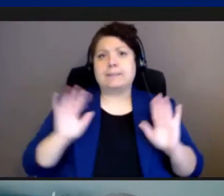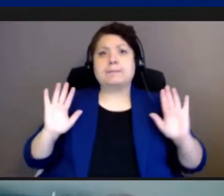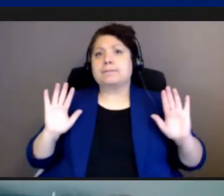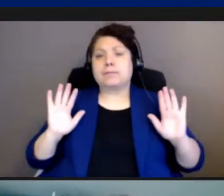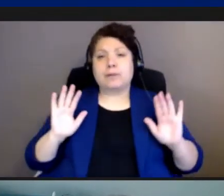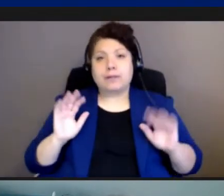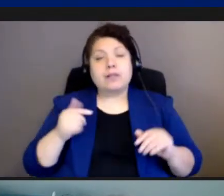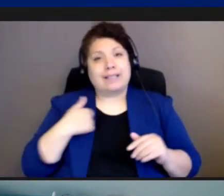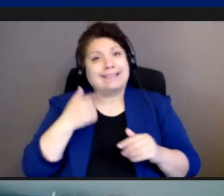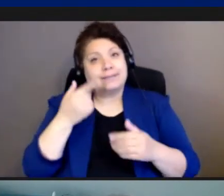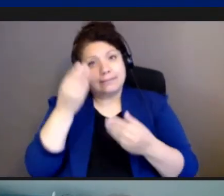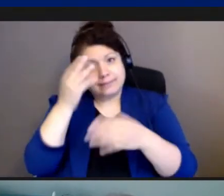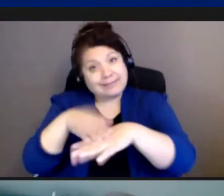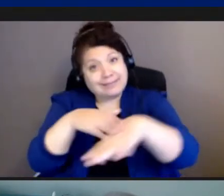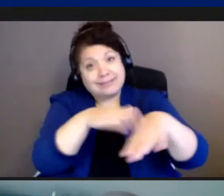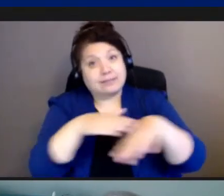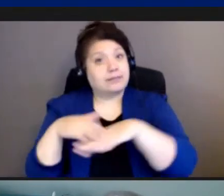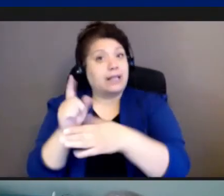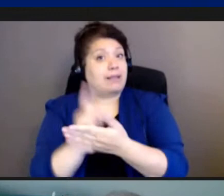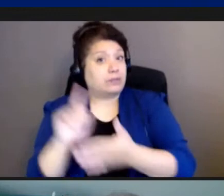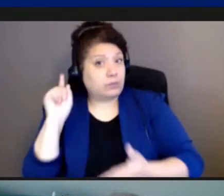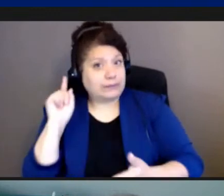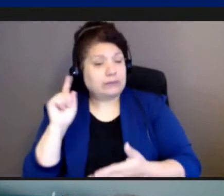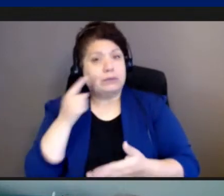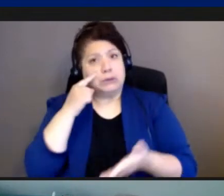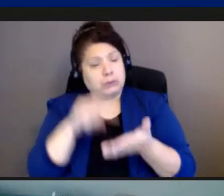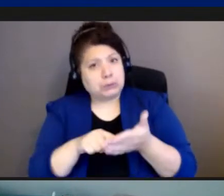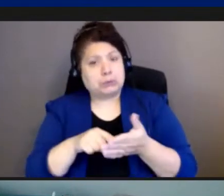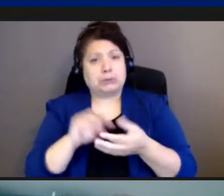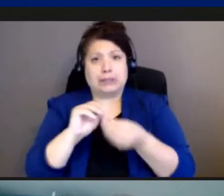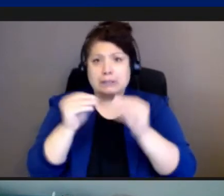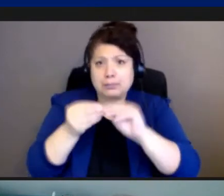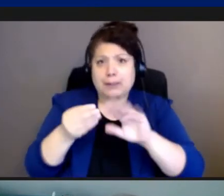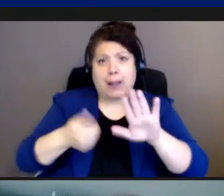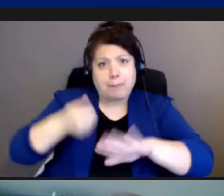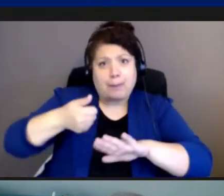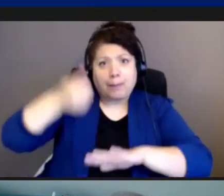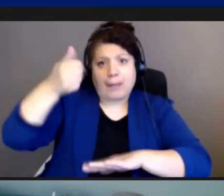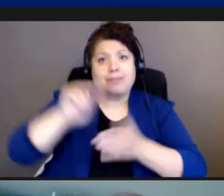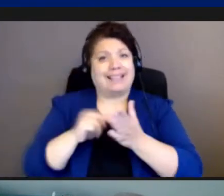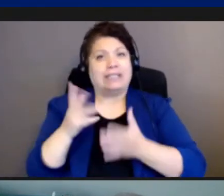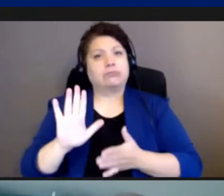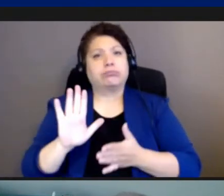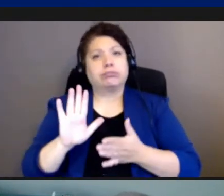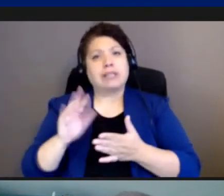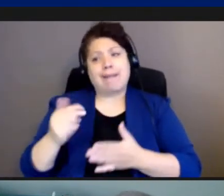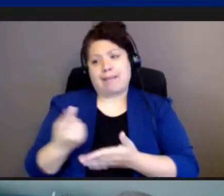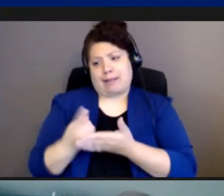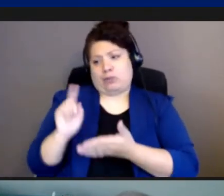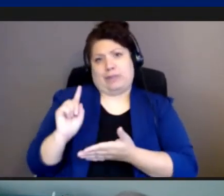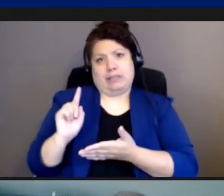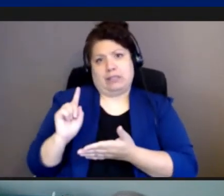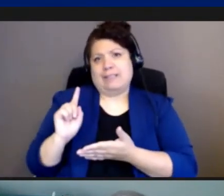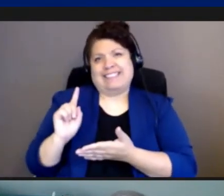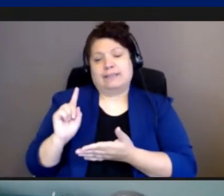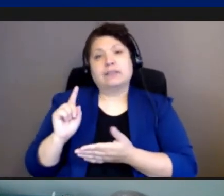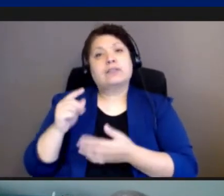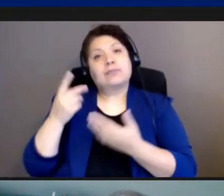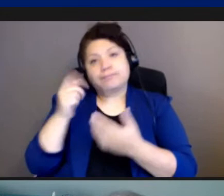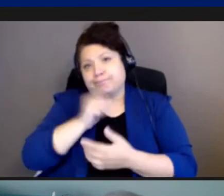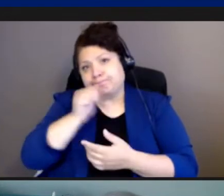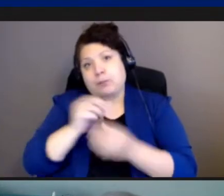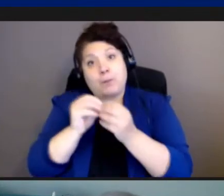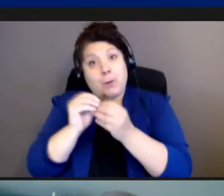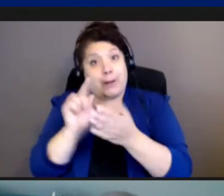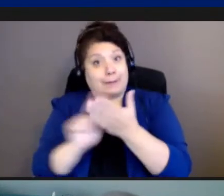expressed our level, an increased level of concern, then it's still too early to see that. So we need to keep an eye on that. We also